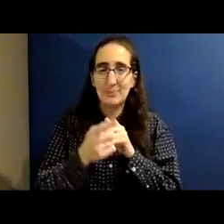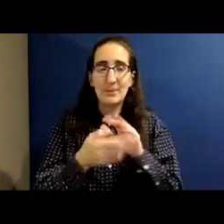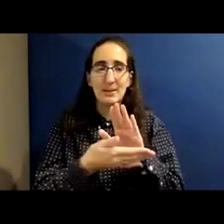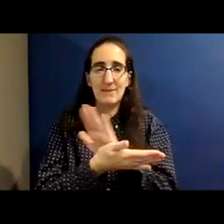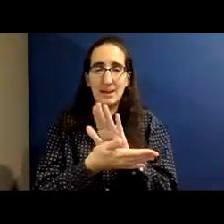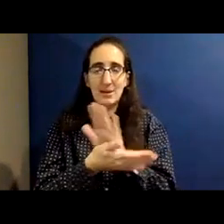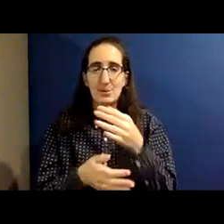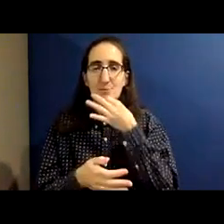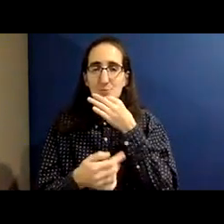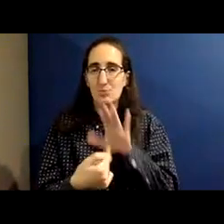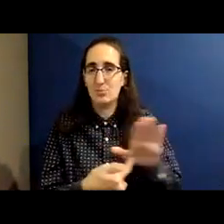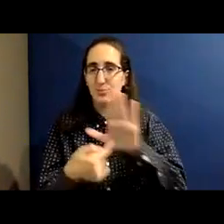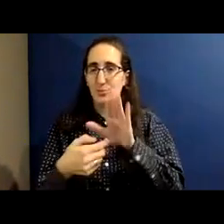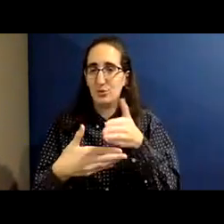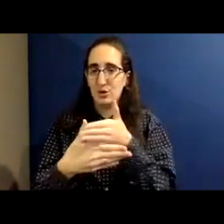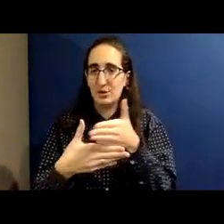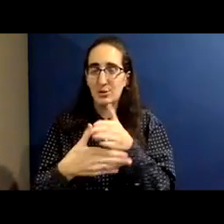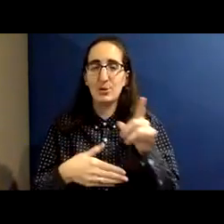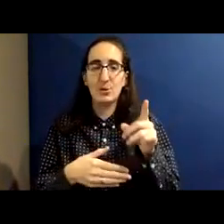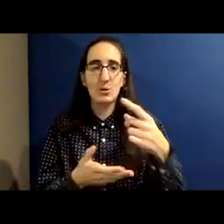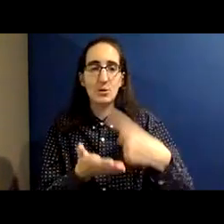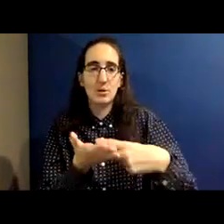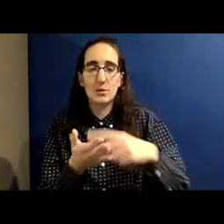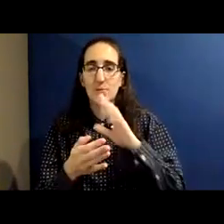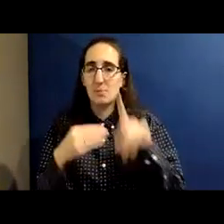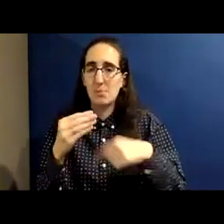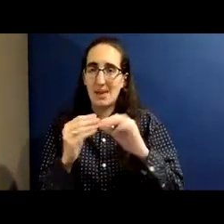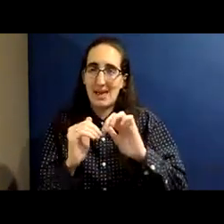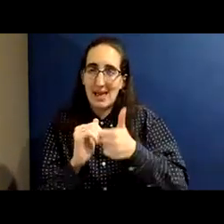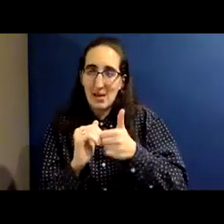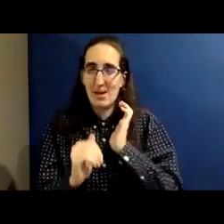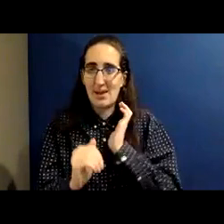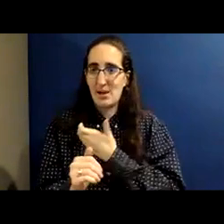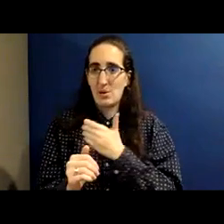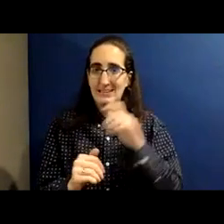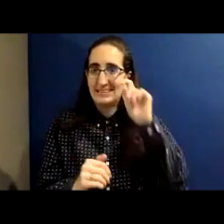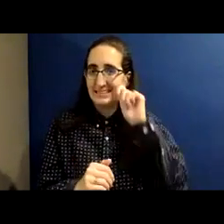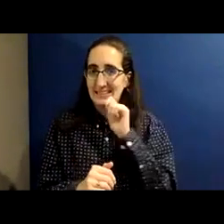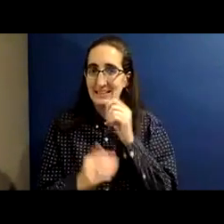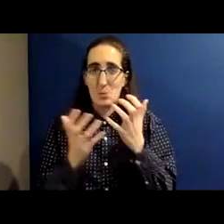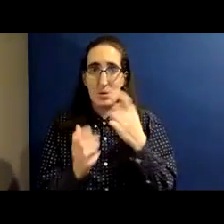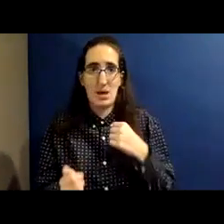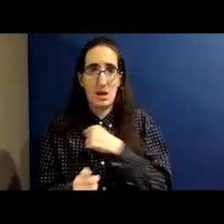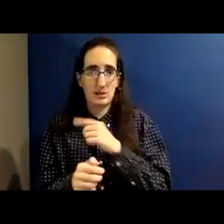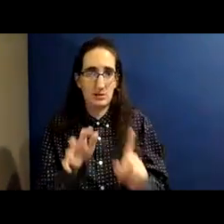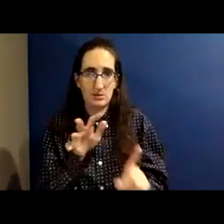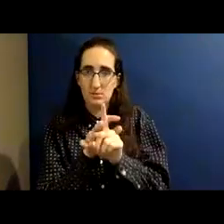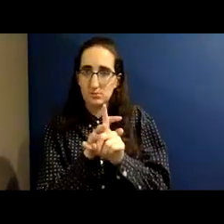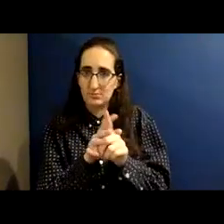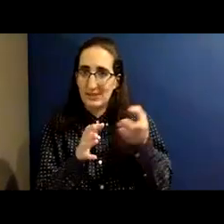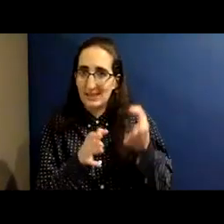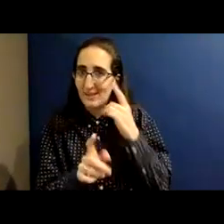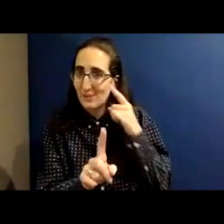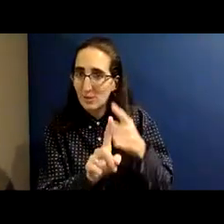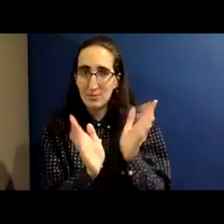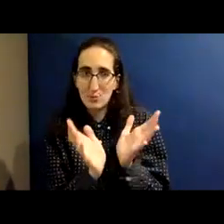that we're about to share is talking about how our teens want us to show up for them and to